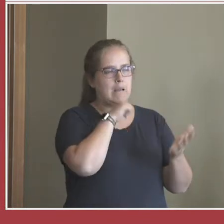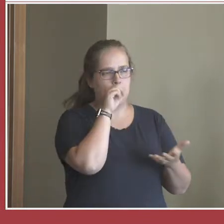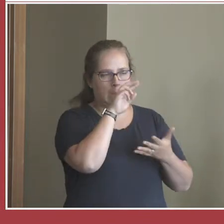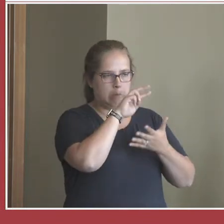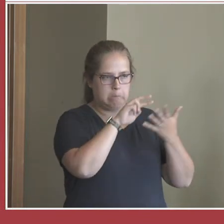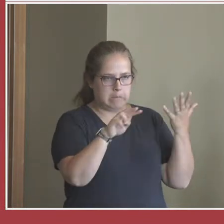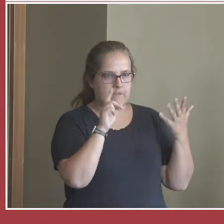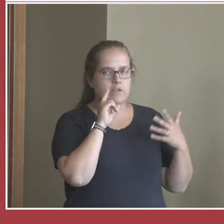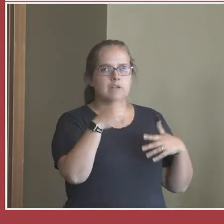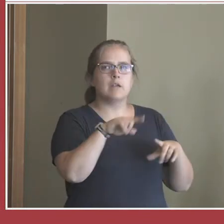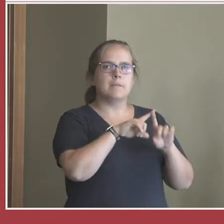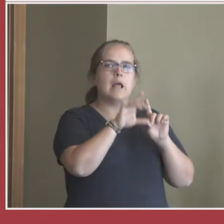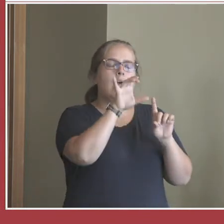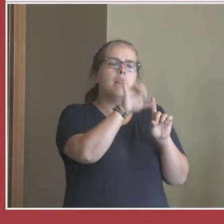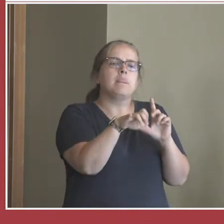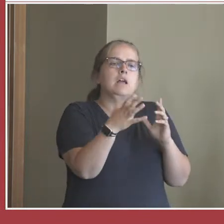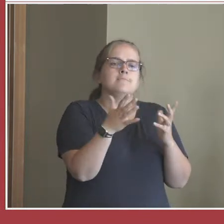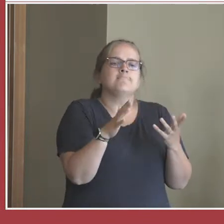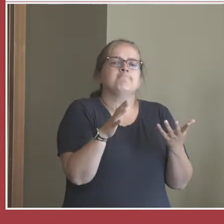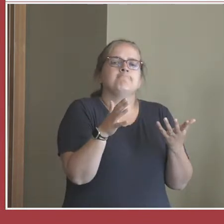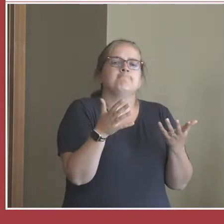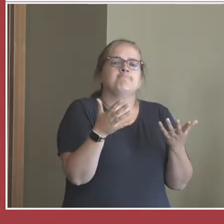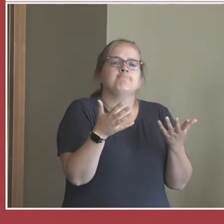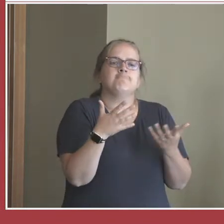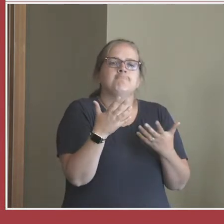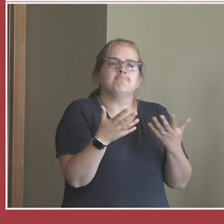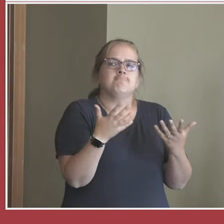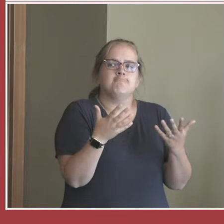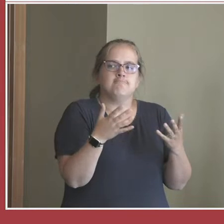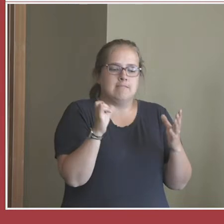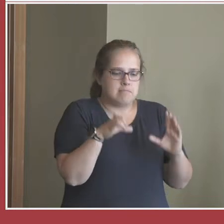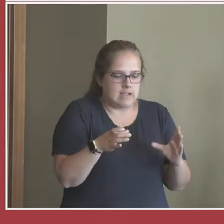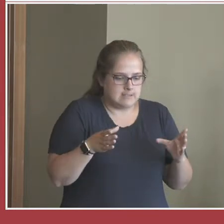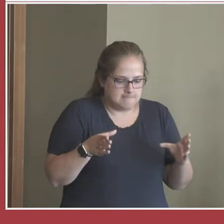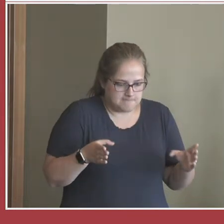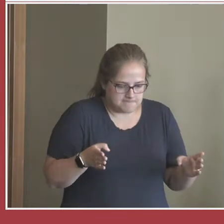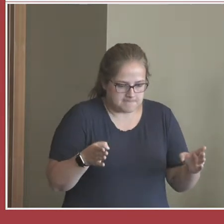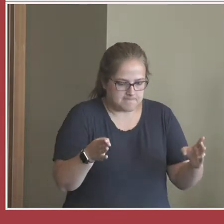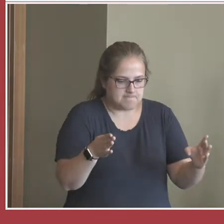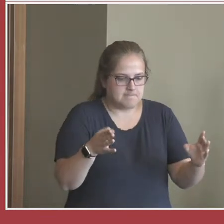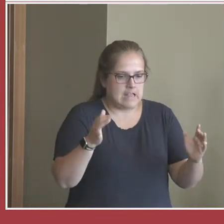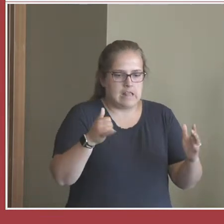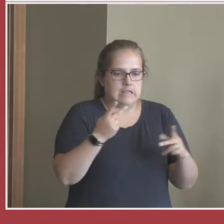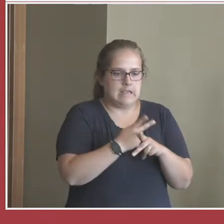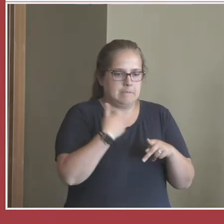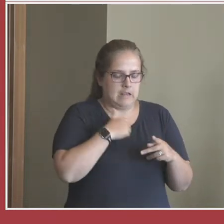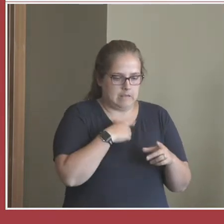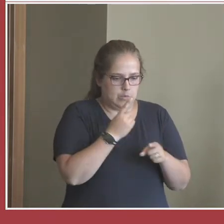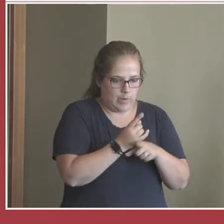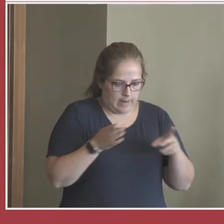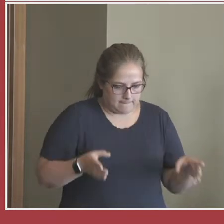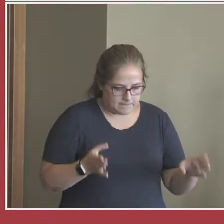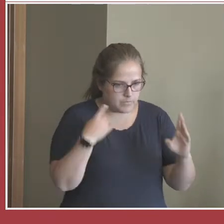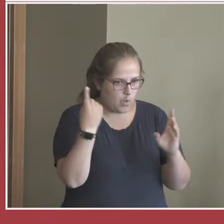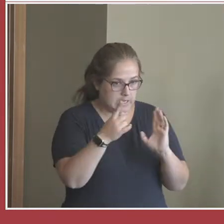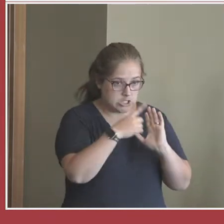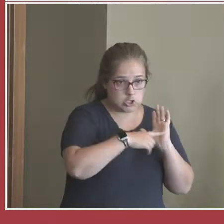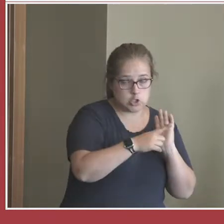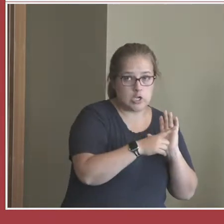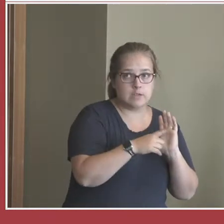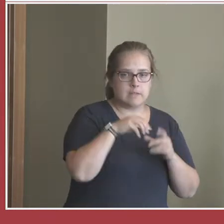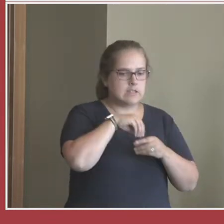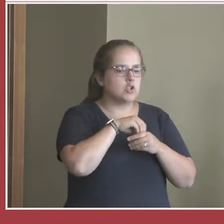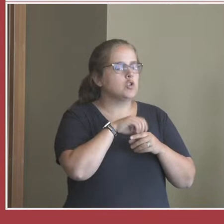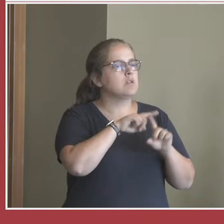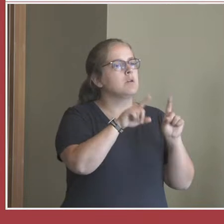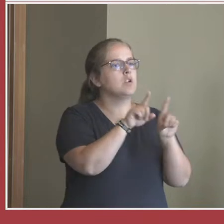read through this, but this is sort of the rails. This statement sort of keeps us in the rails. We're always checking these internally,